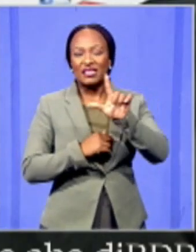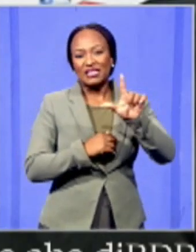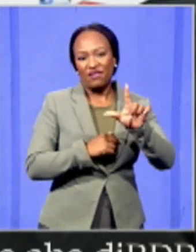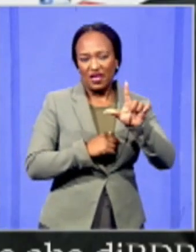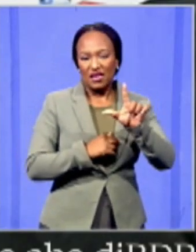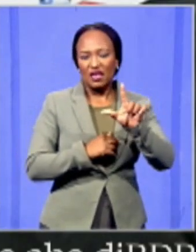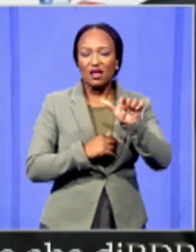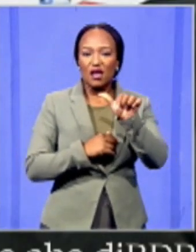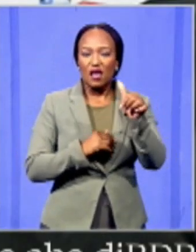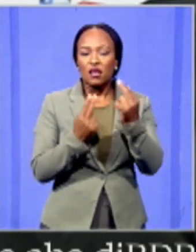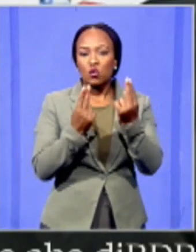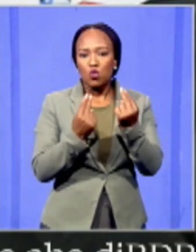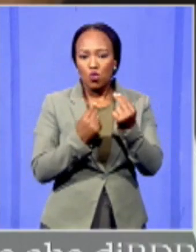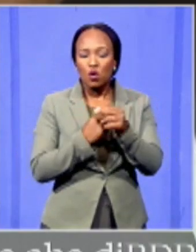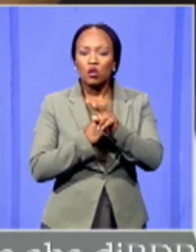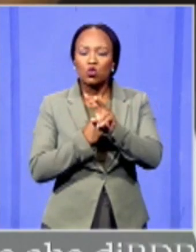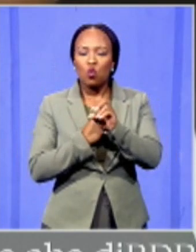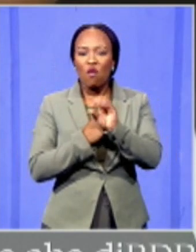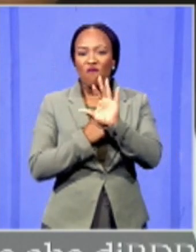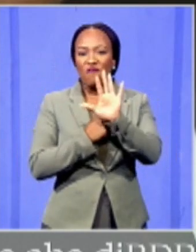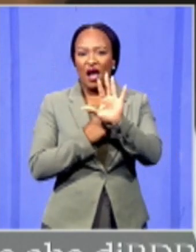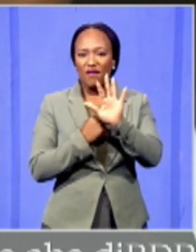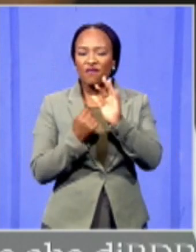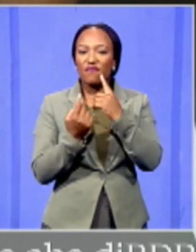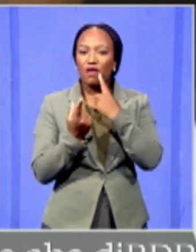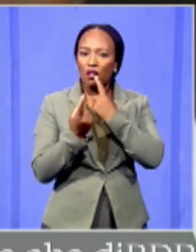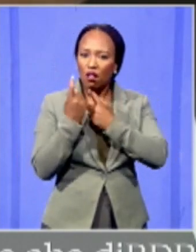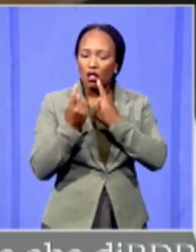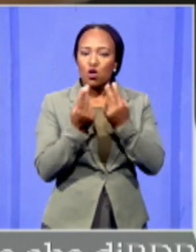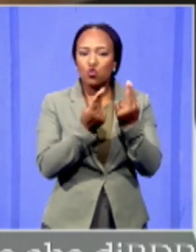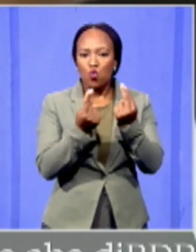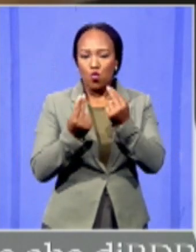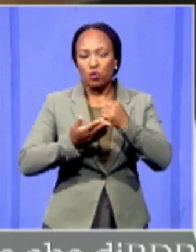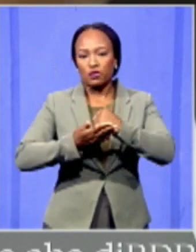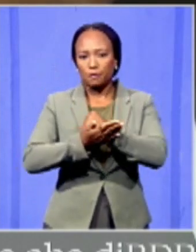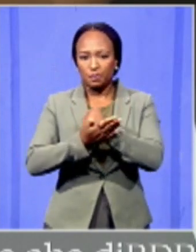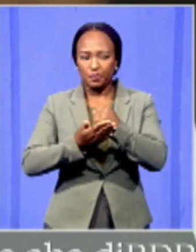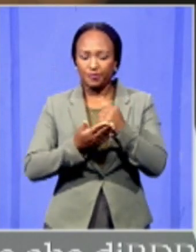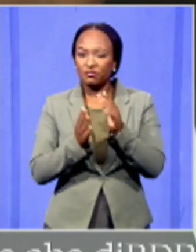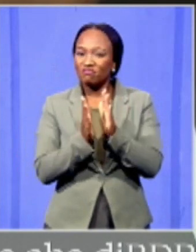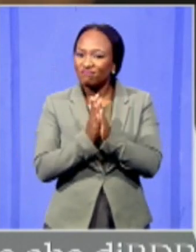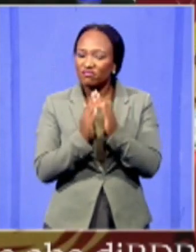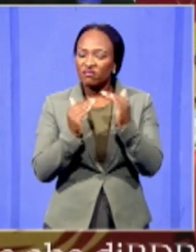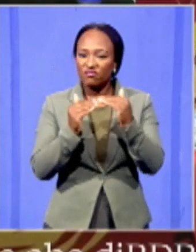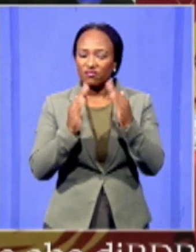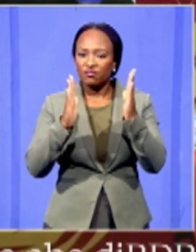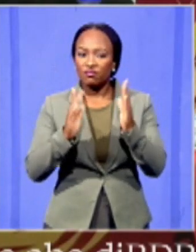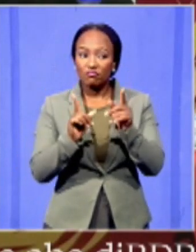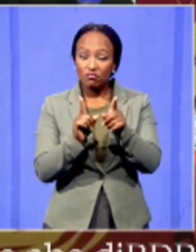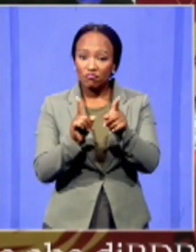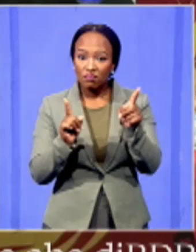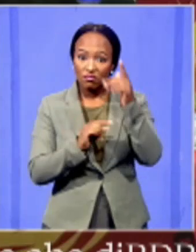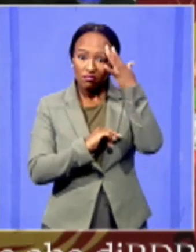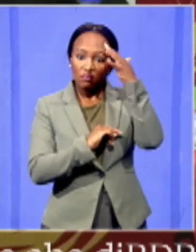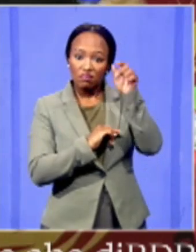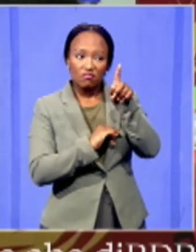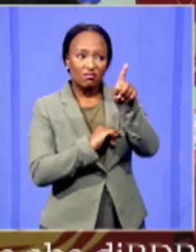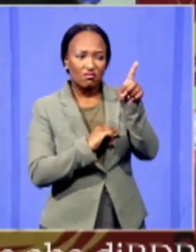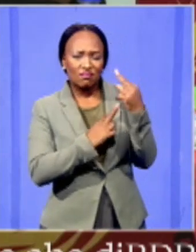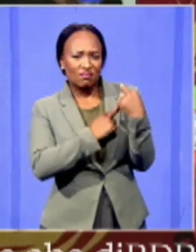e mentšhwa e le 205 e tlhatlhetsweng sešeng. Ba re seno se bontsha fa go tlhokega gore bathati ba puso ba